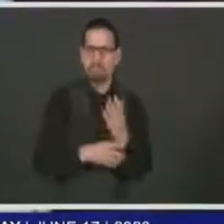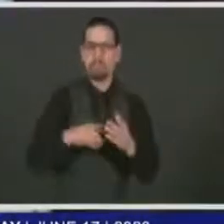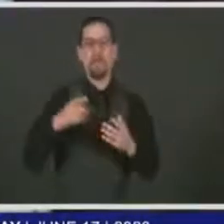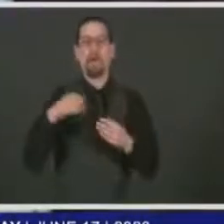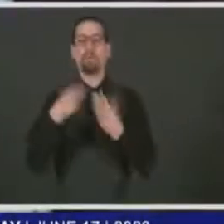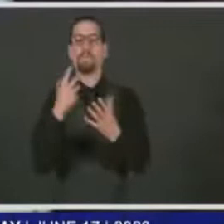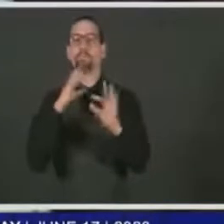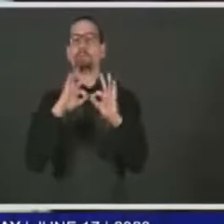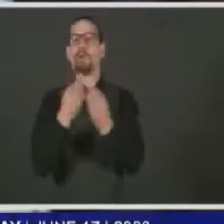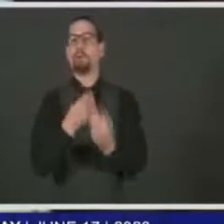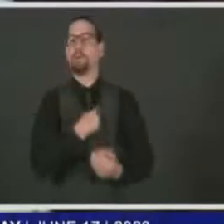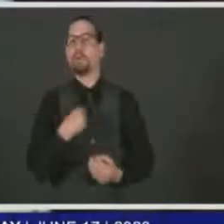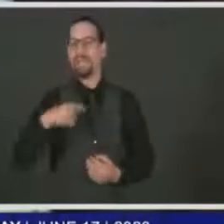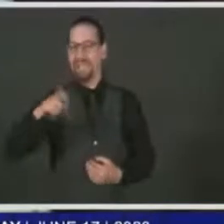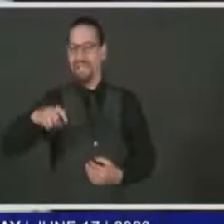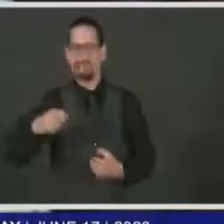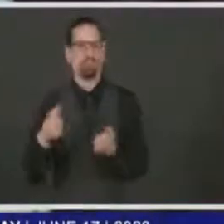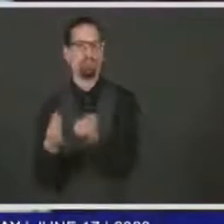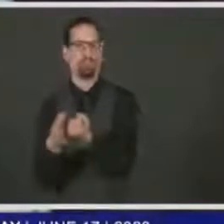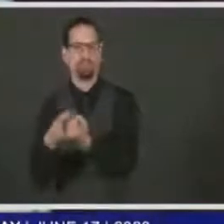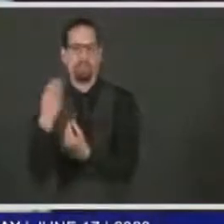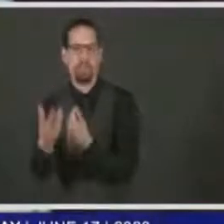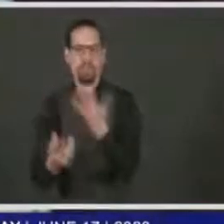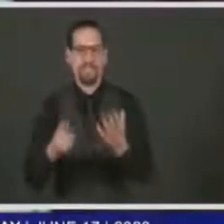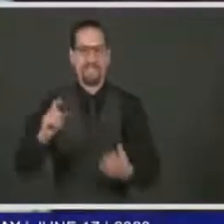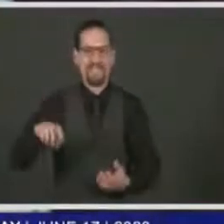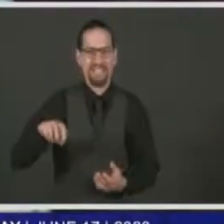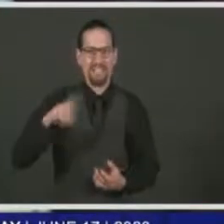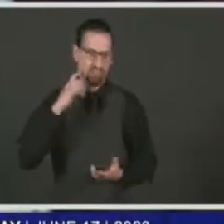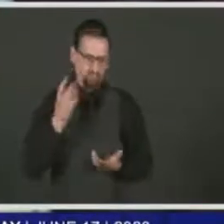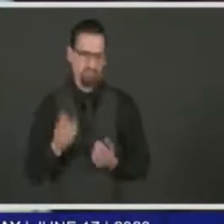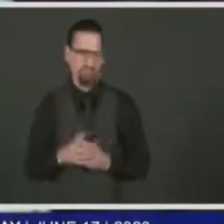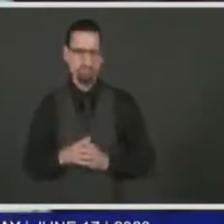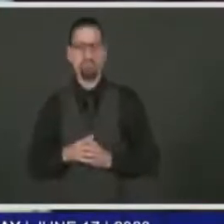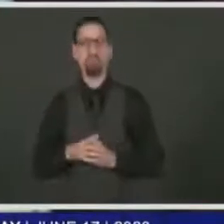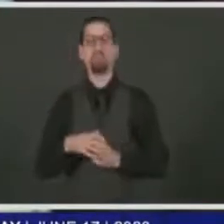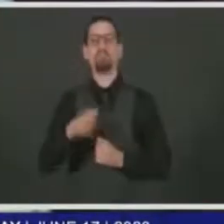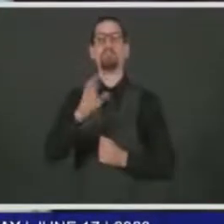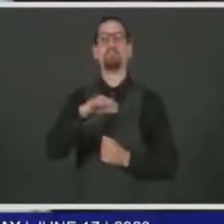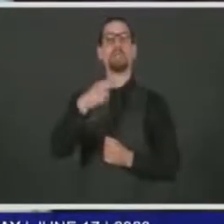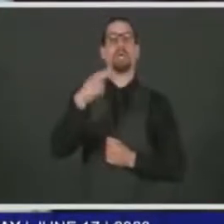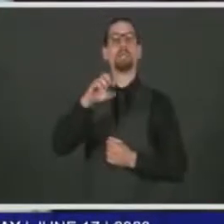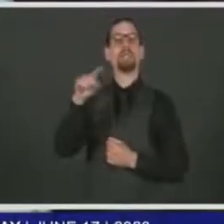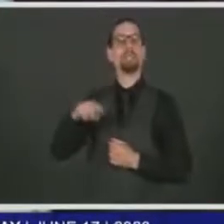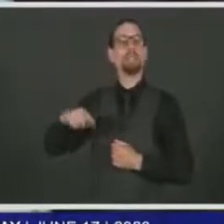to help us shape our ability to respond at the community level.